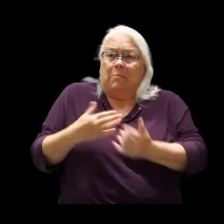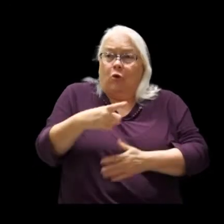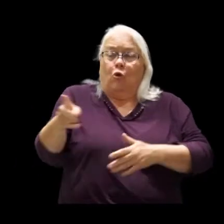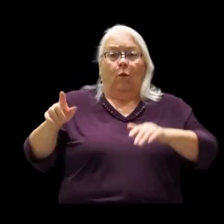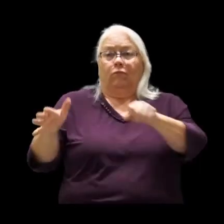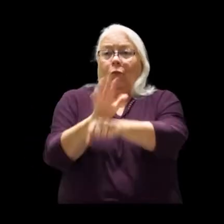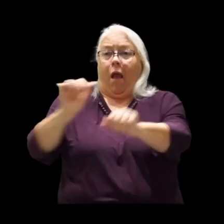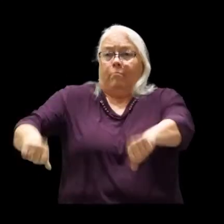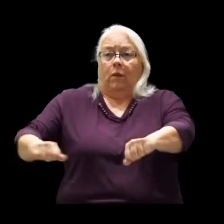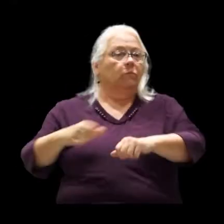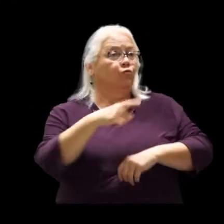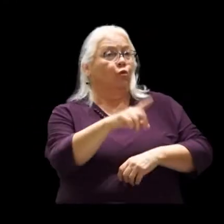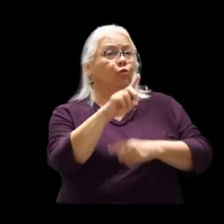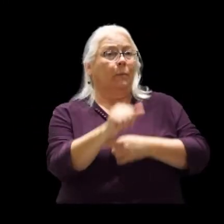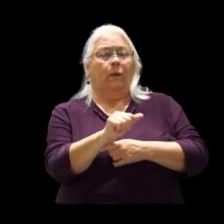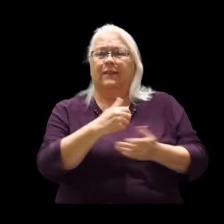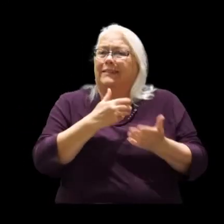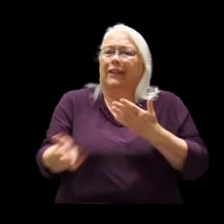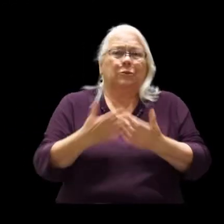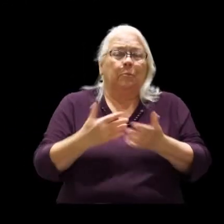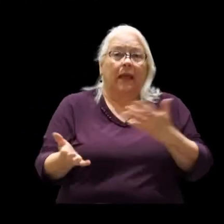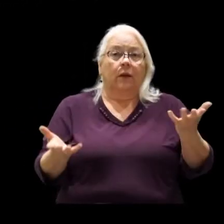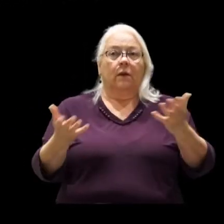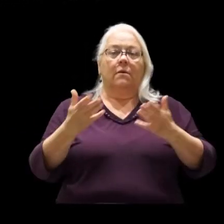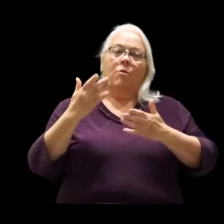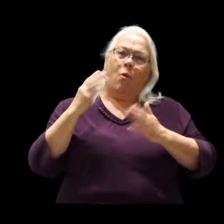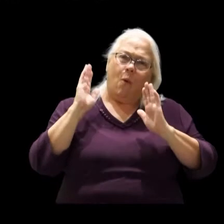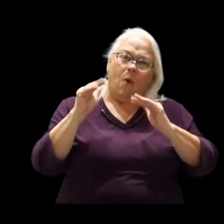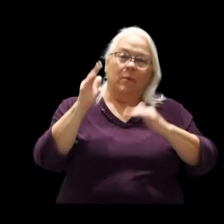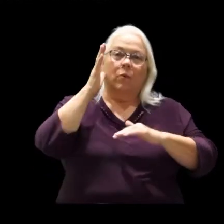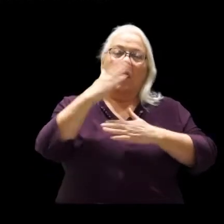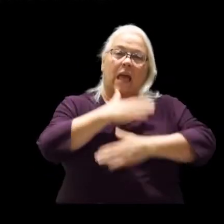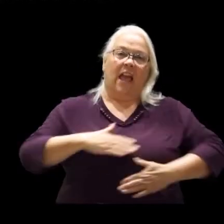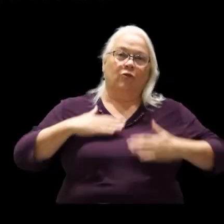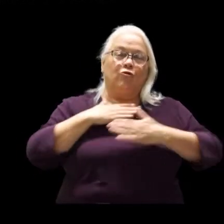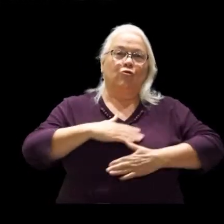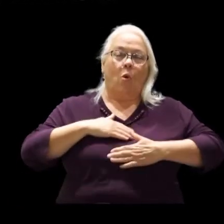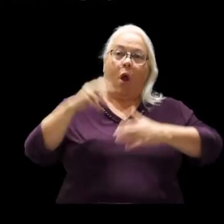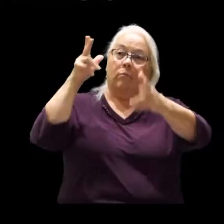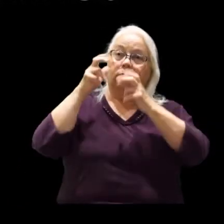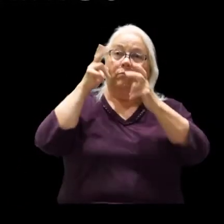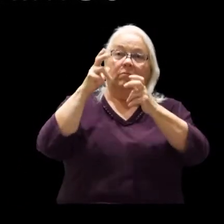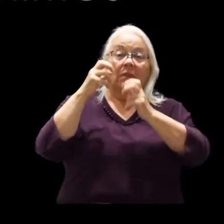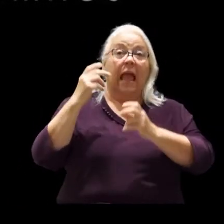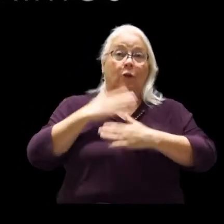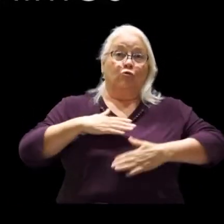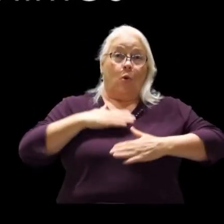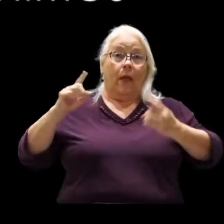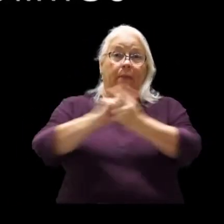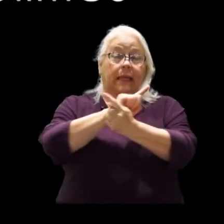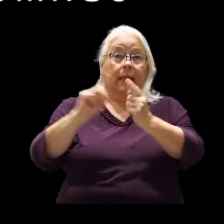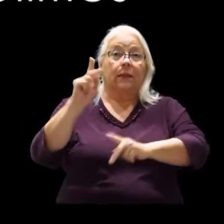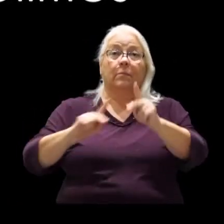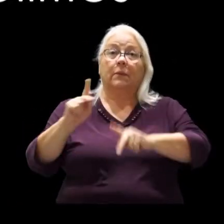of everyone's lives, regardless of ability or disability. And we hope that you'll join us for the rest of this webinar and